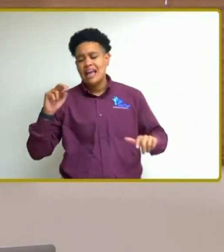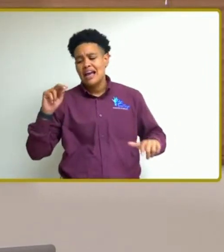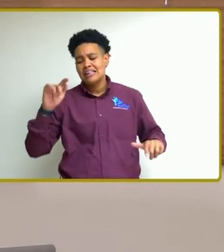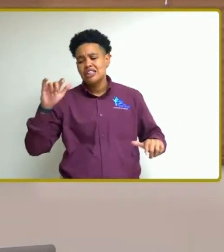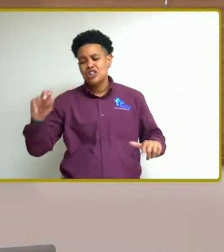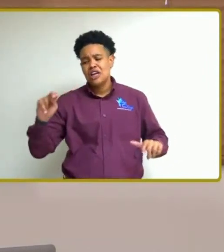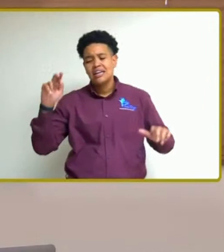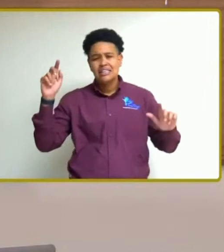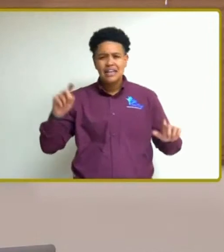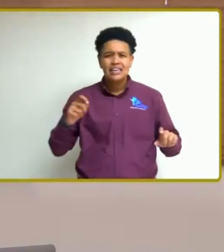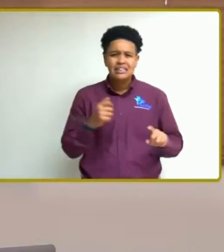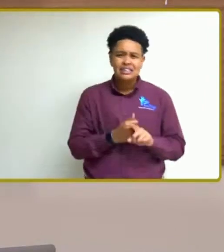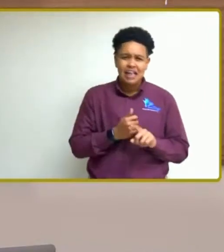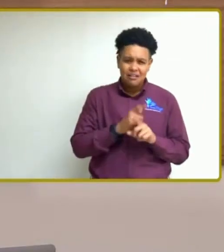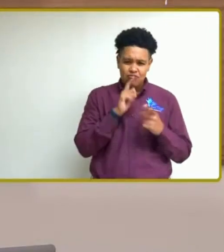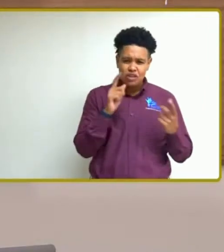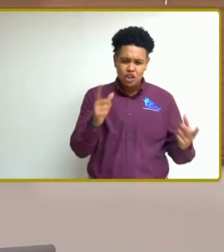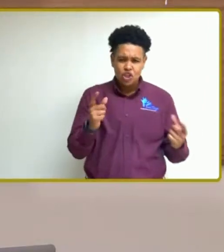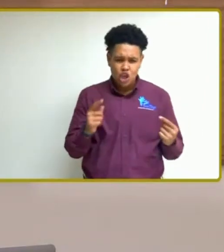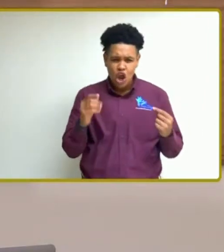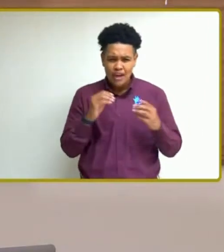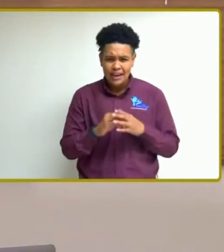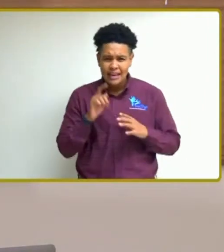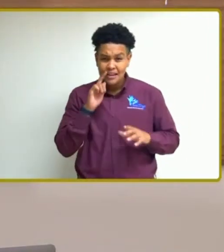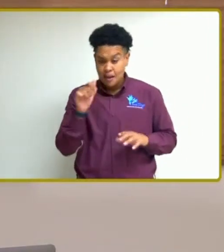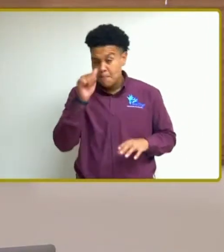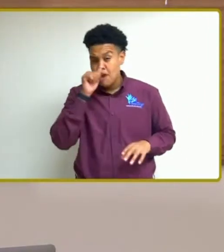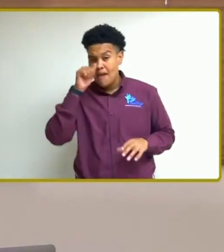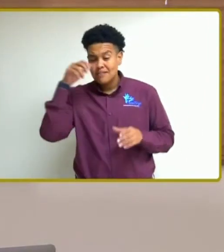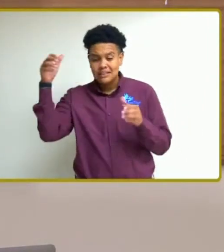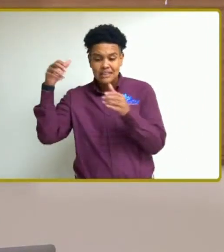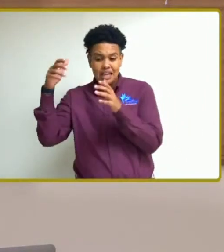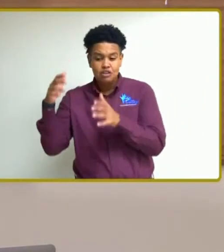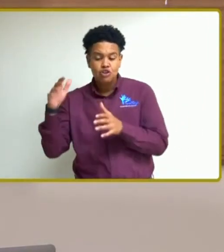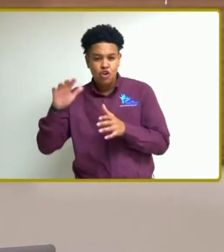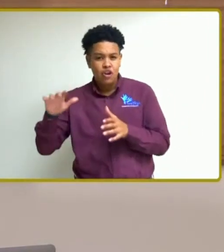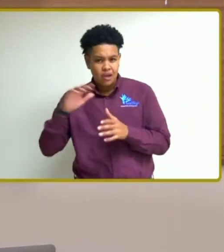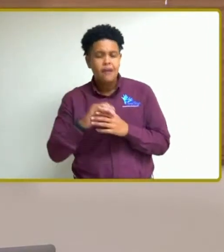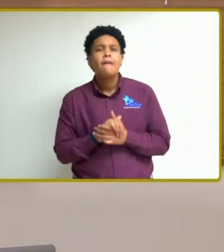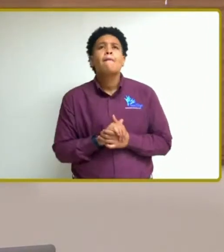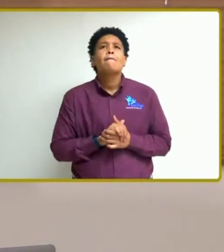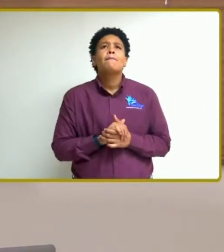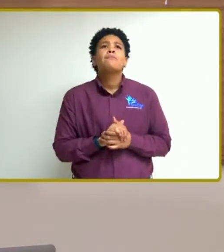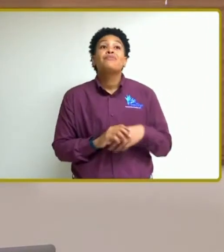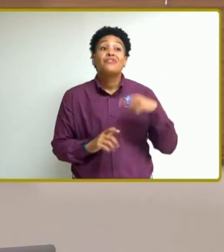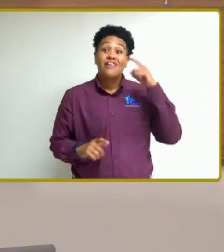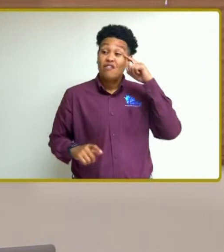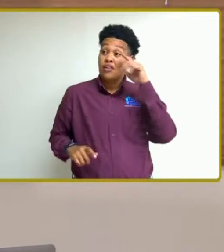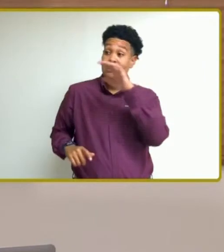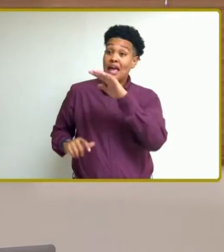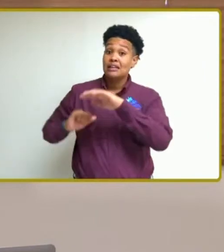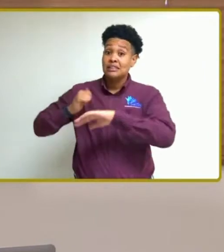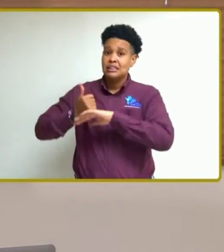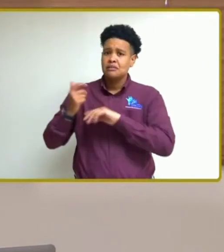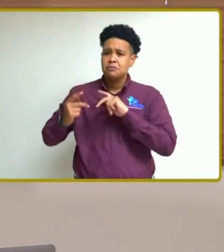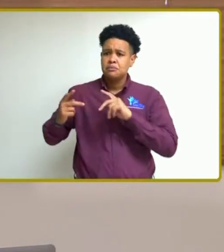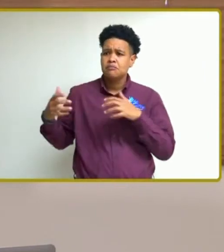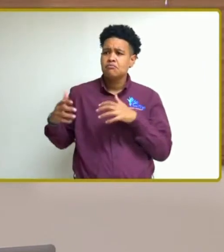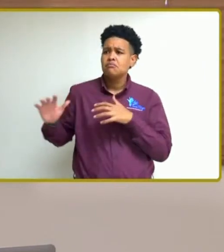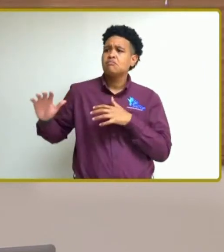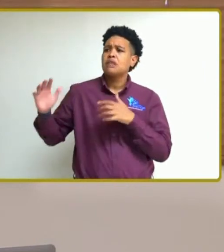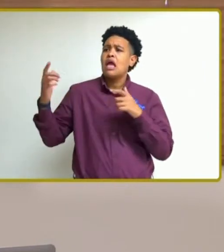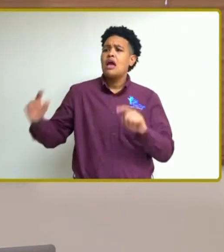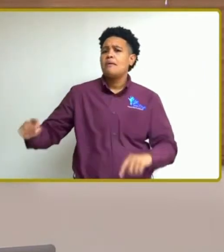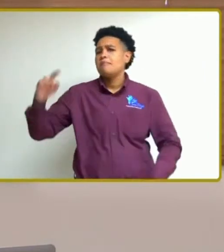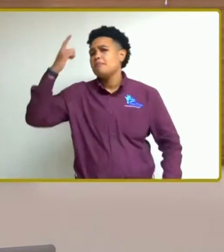tests, that are being done in the private sector. And for that set of persons, because